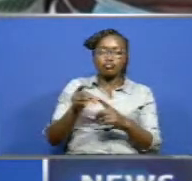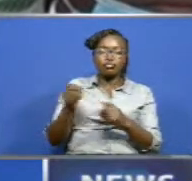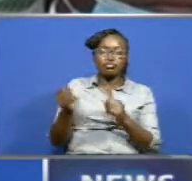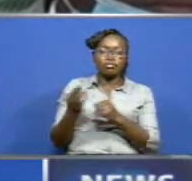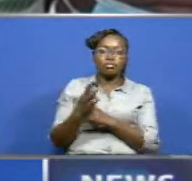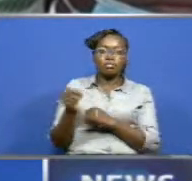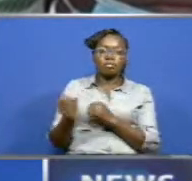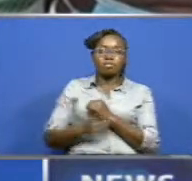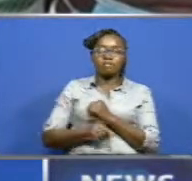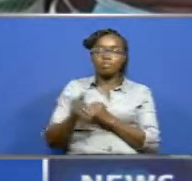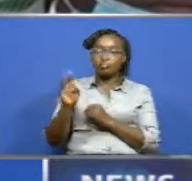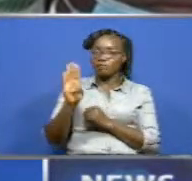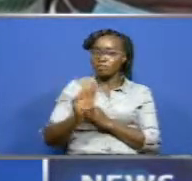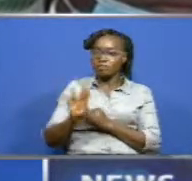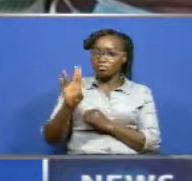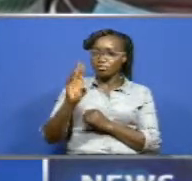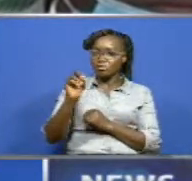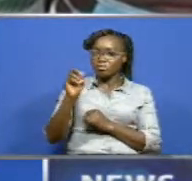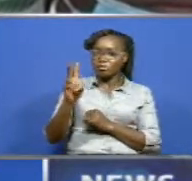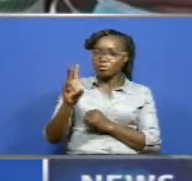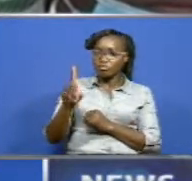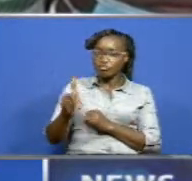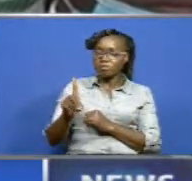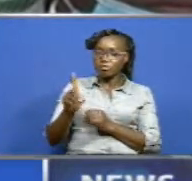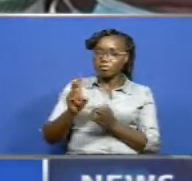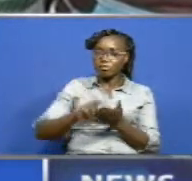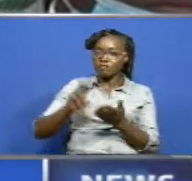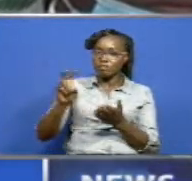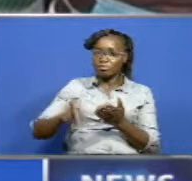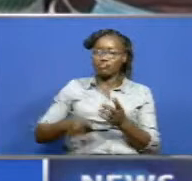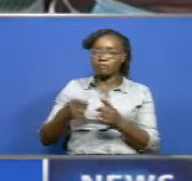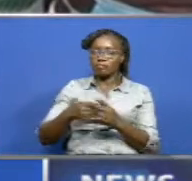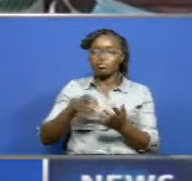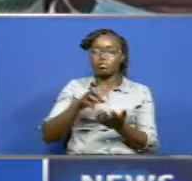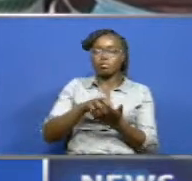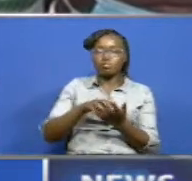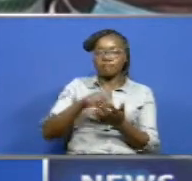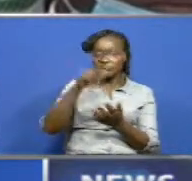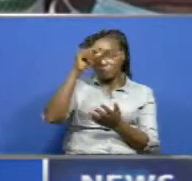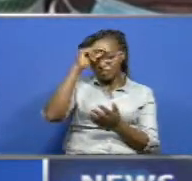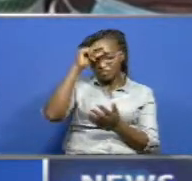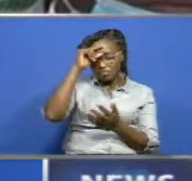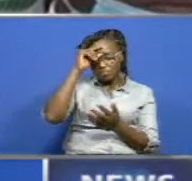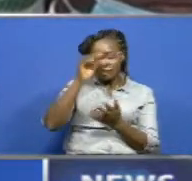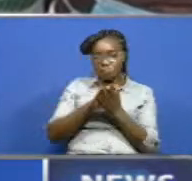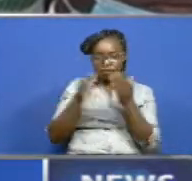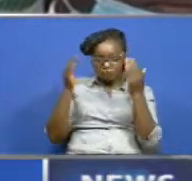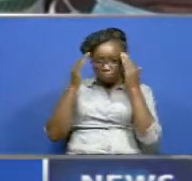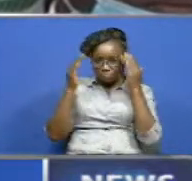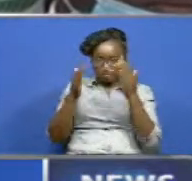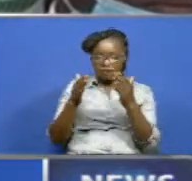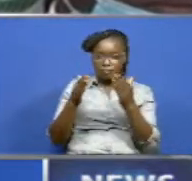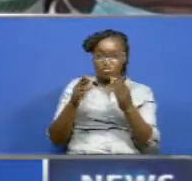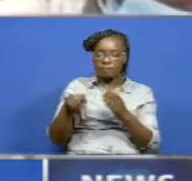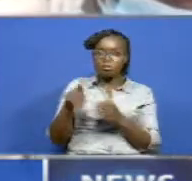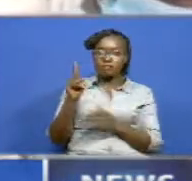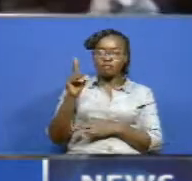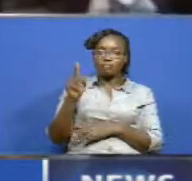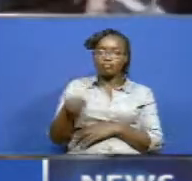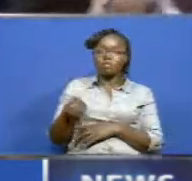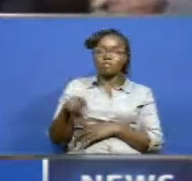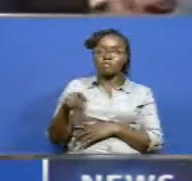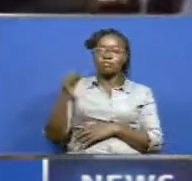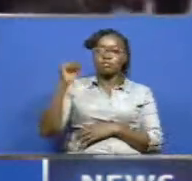of April 2021, to step down from his position of governorship and concentrate on his PDP party.